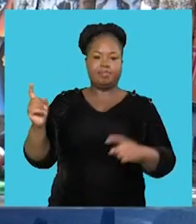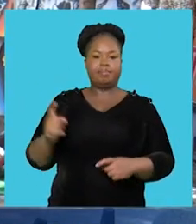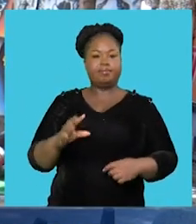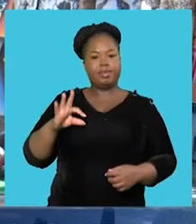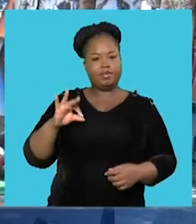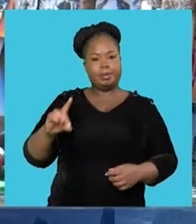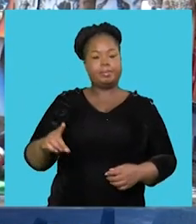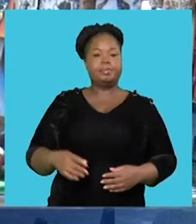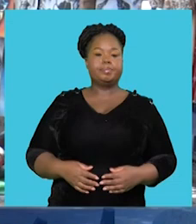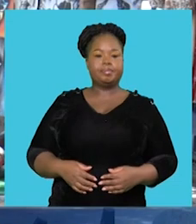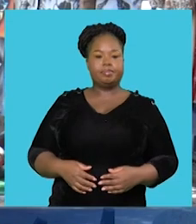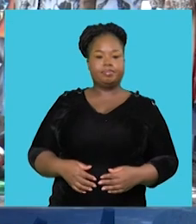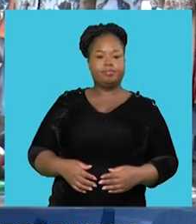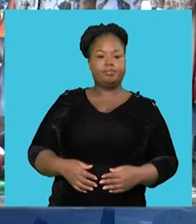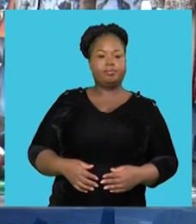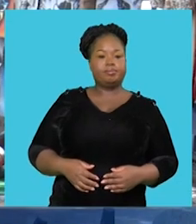-to-day basis. So,